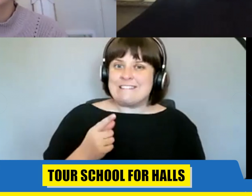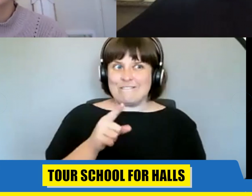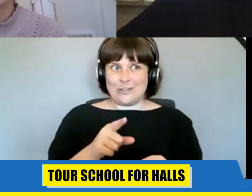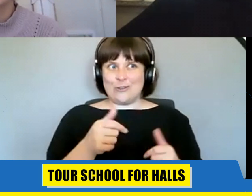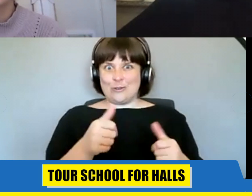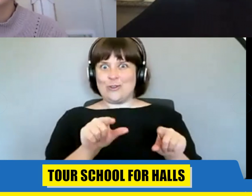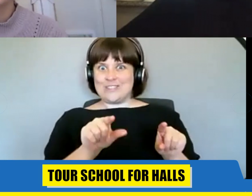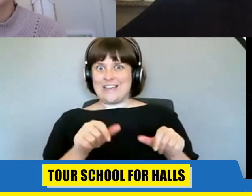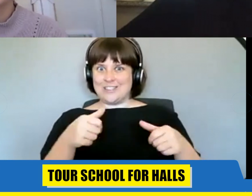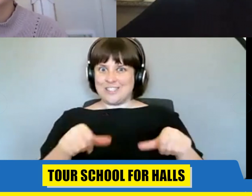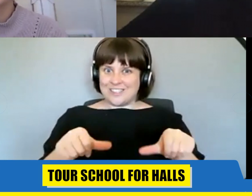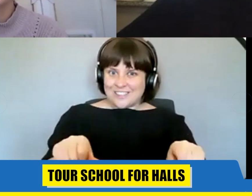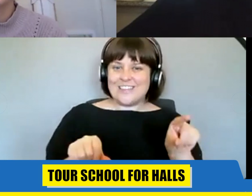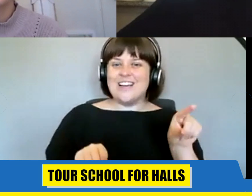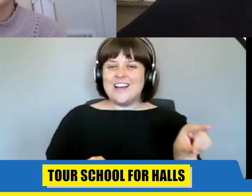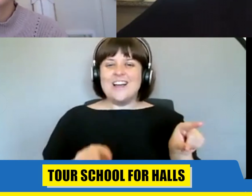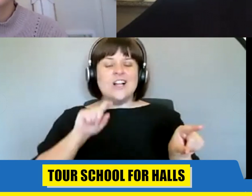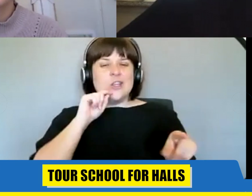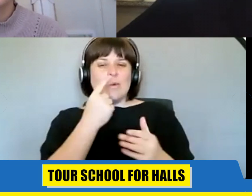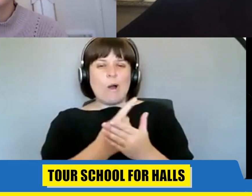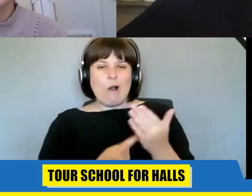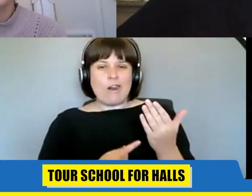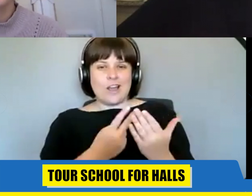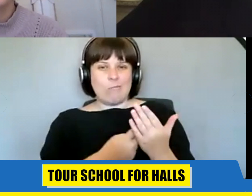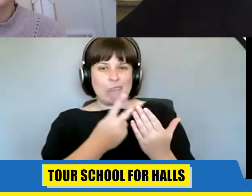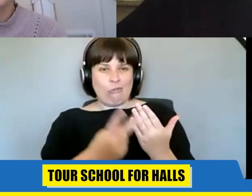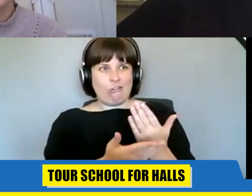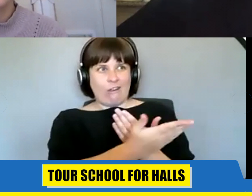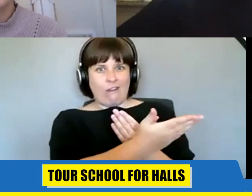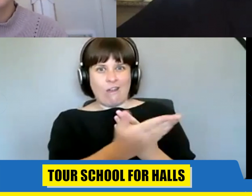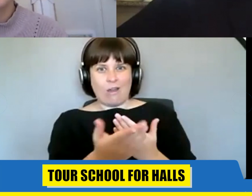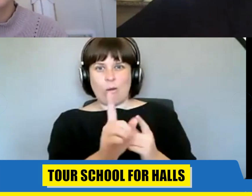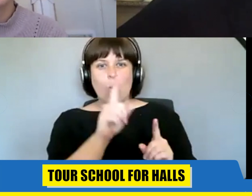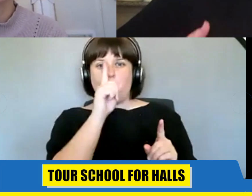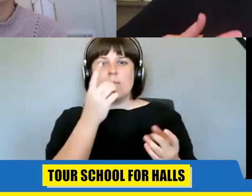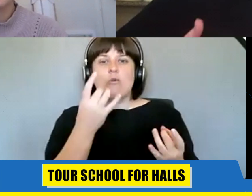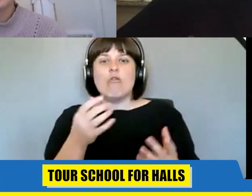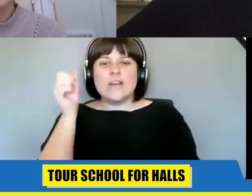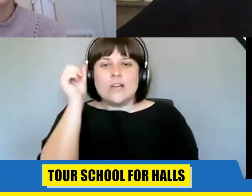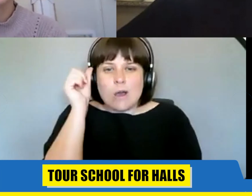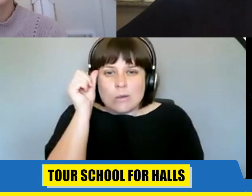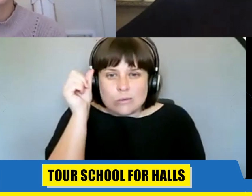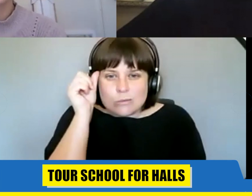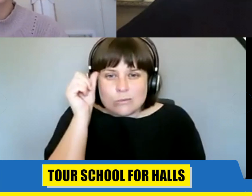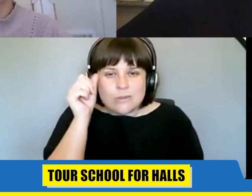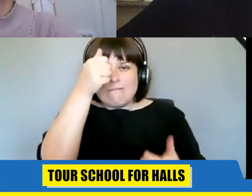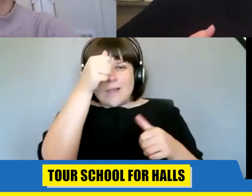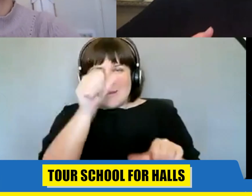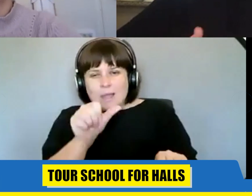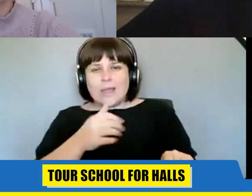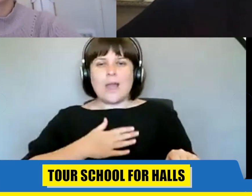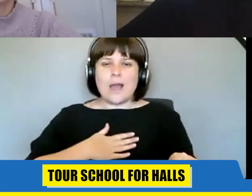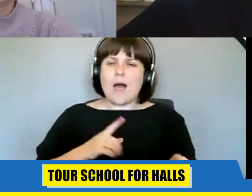approach, you will only ever program what people know about and what they know they like. Whereas one